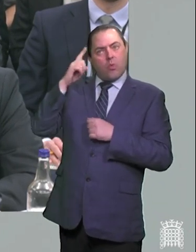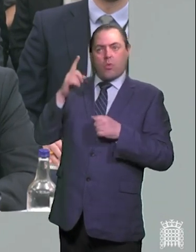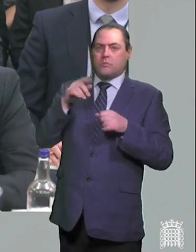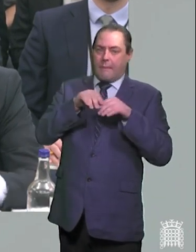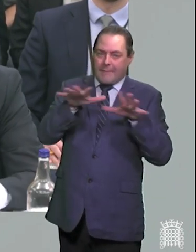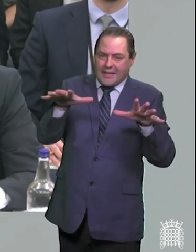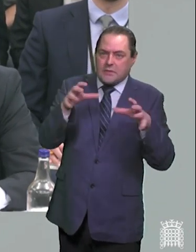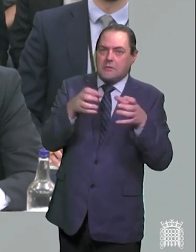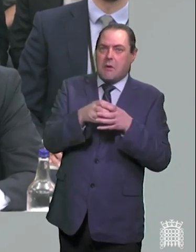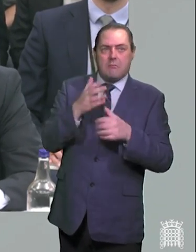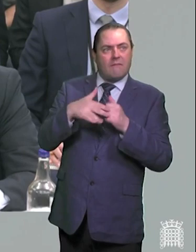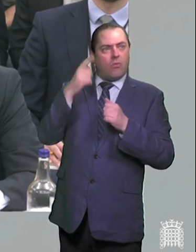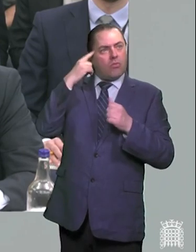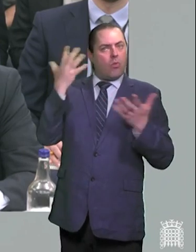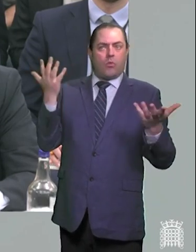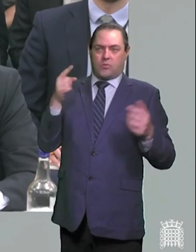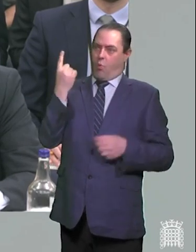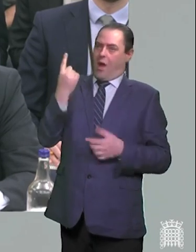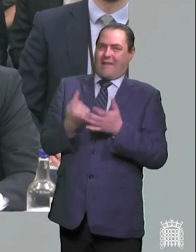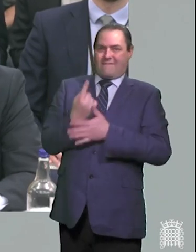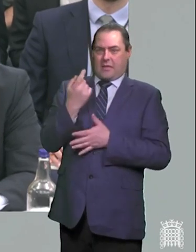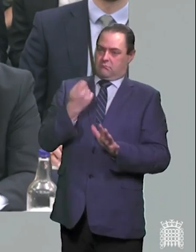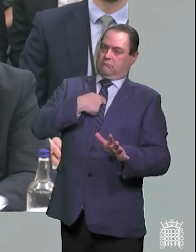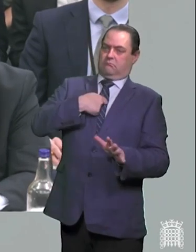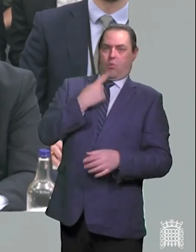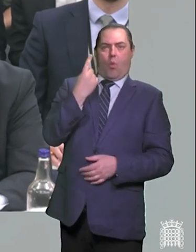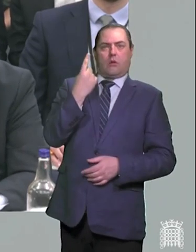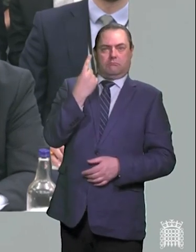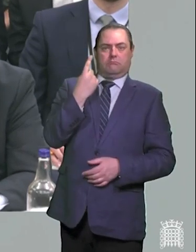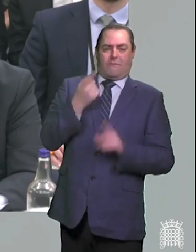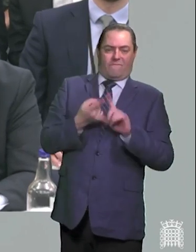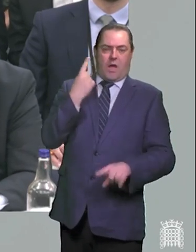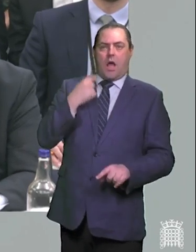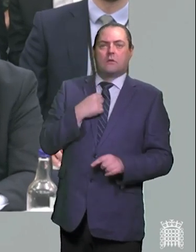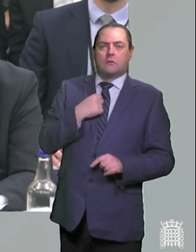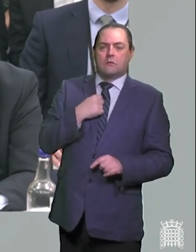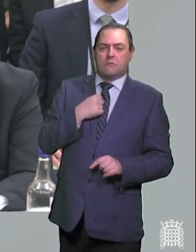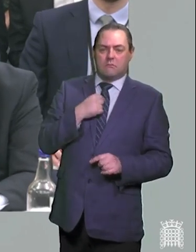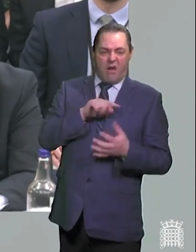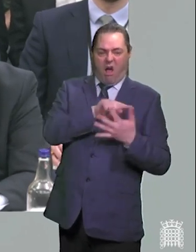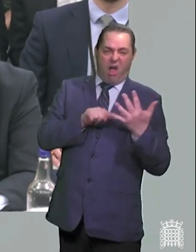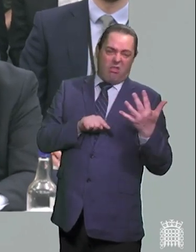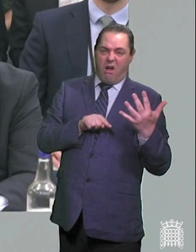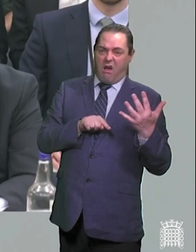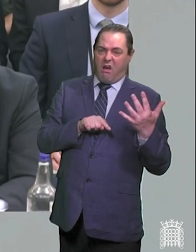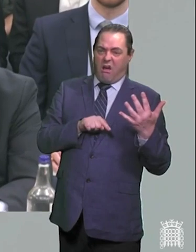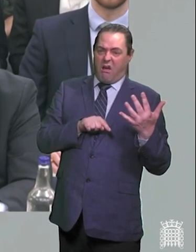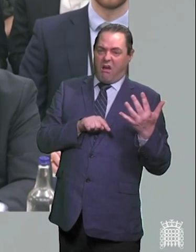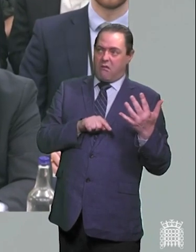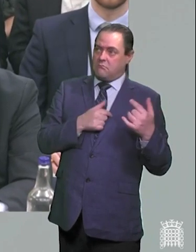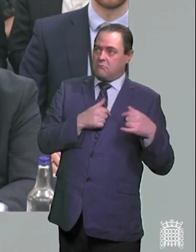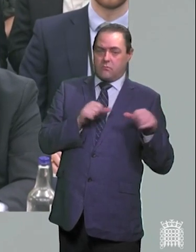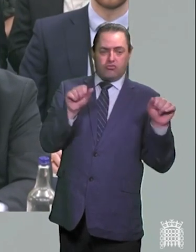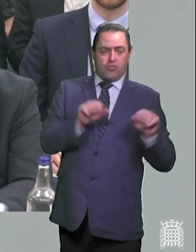department. We briefed it out. That was the only event for which I received an FPN. All the other events, for the period I was